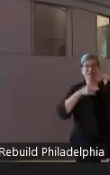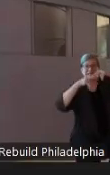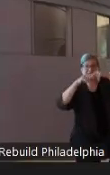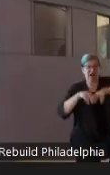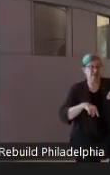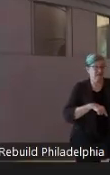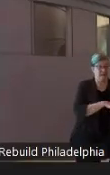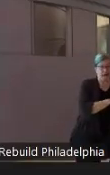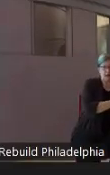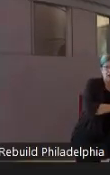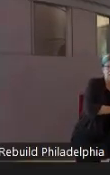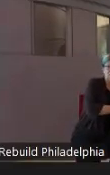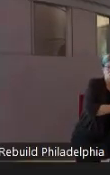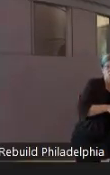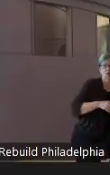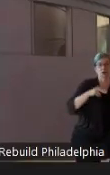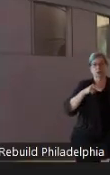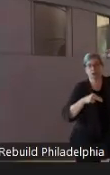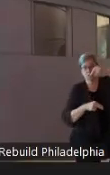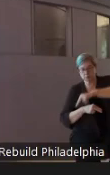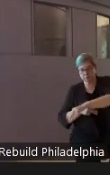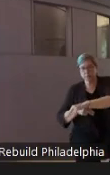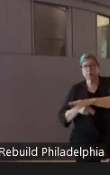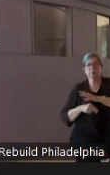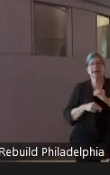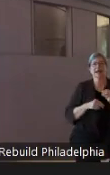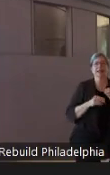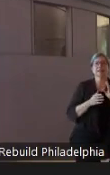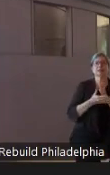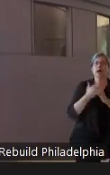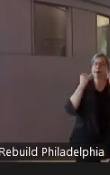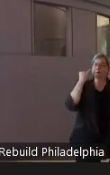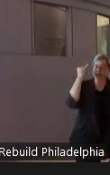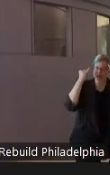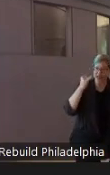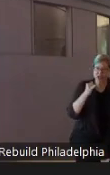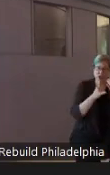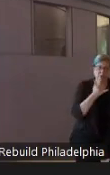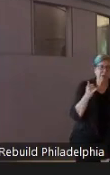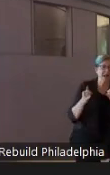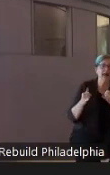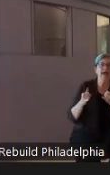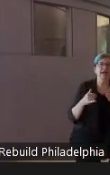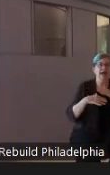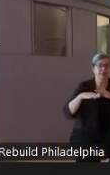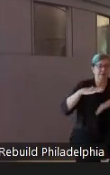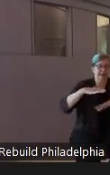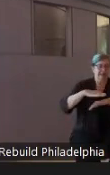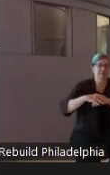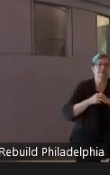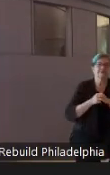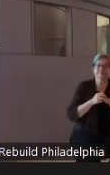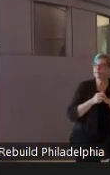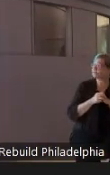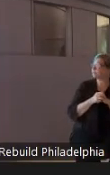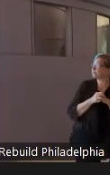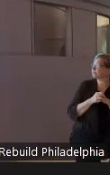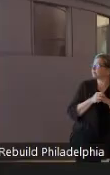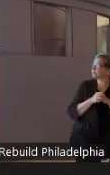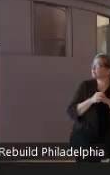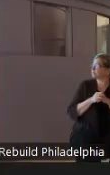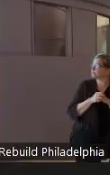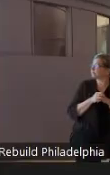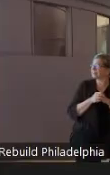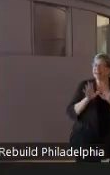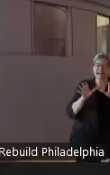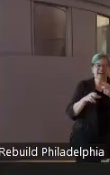shown in the previous image, and it has some imagination play at the base of it. So it's